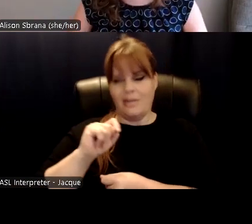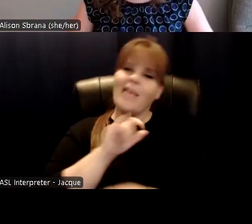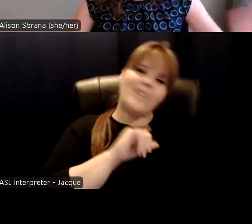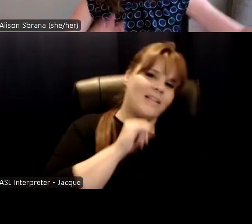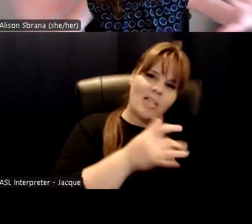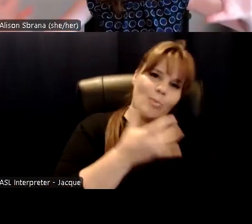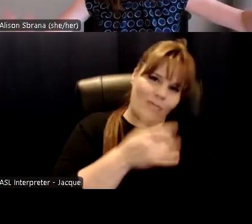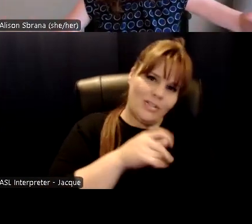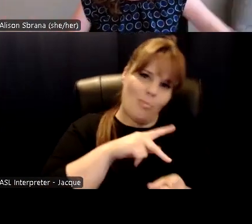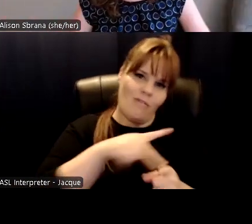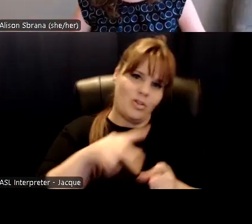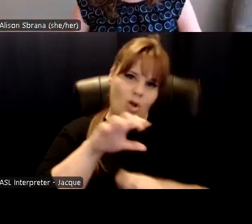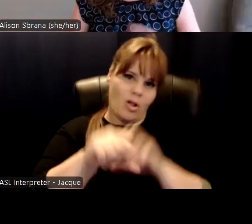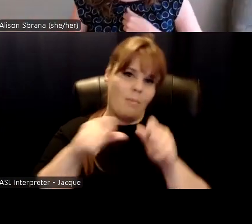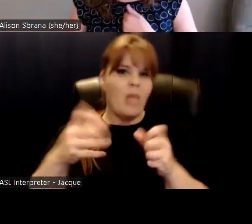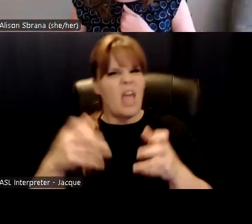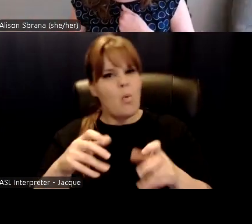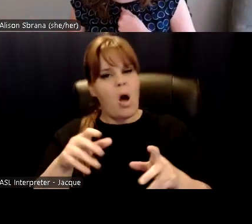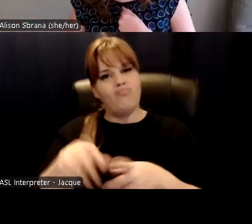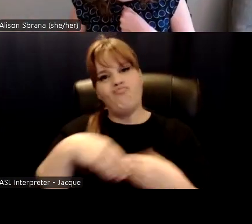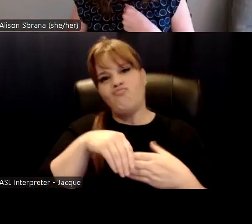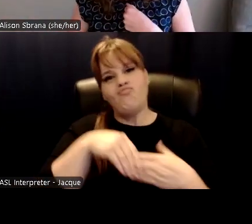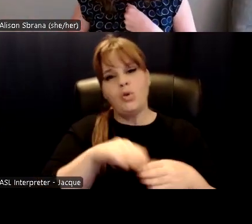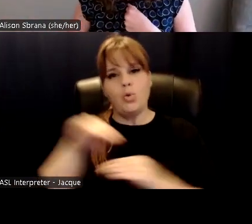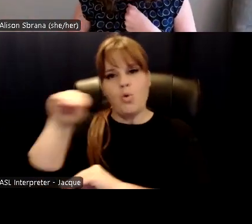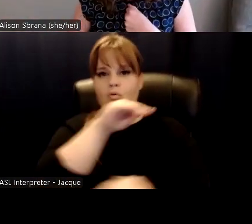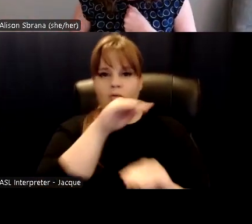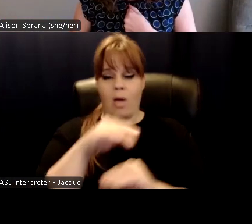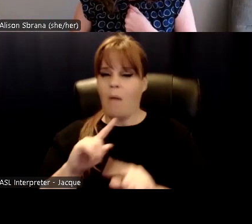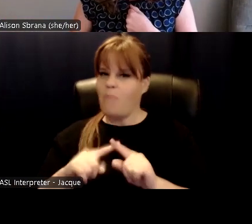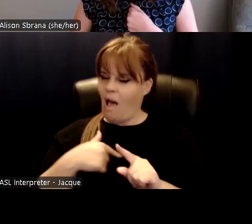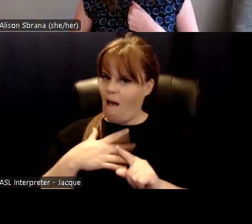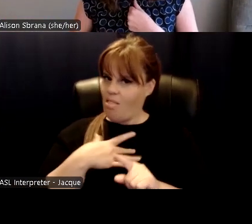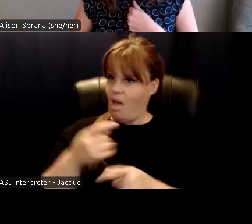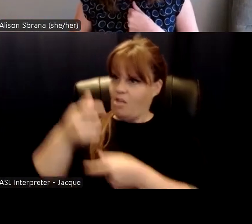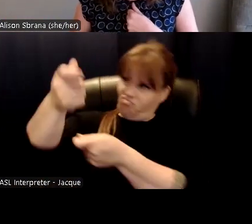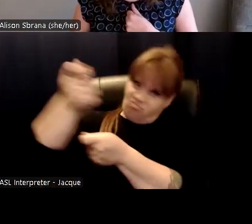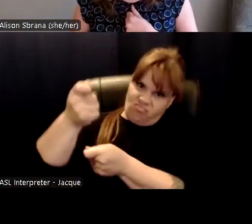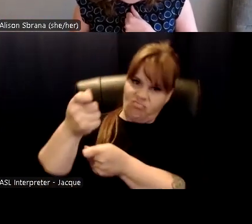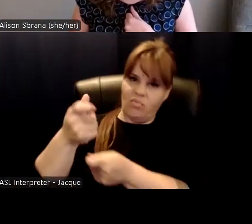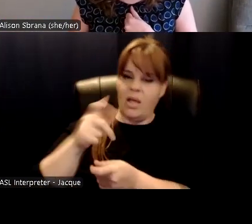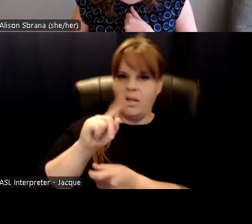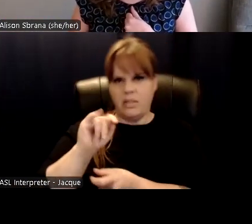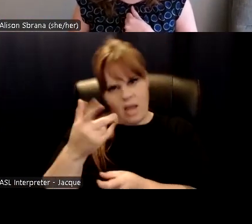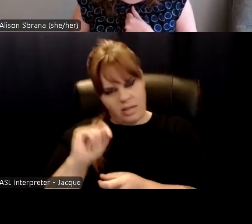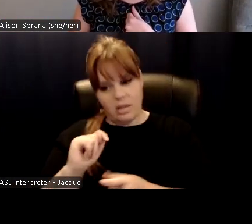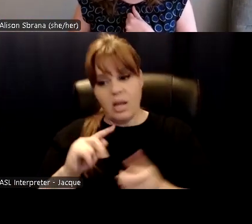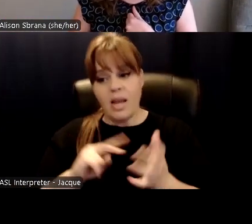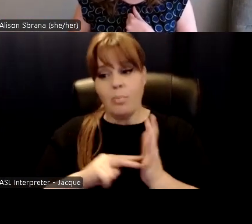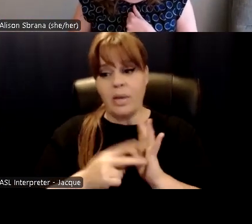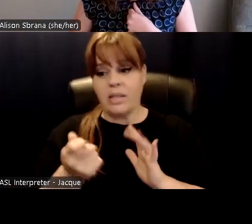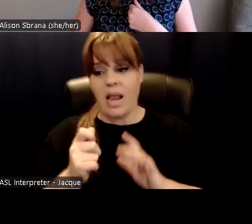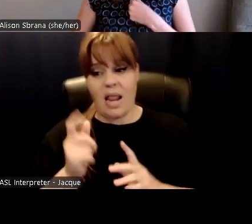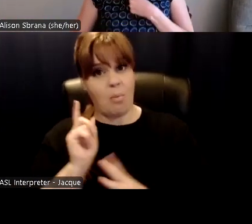want the space to be able to maneuver, but I like my slack kept really tight because it means at any moment if I want to